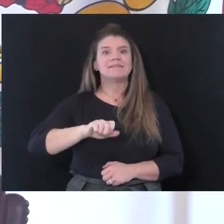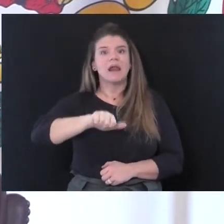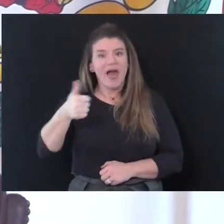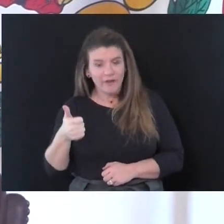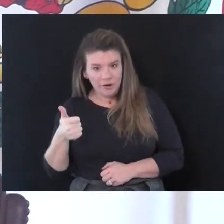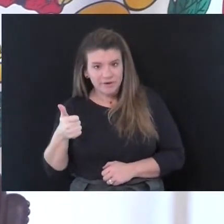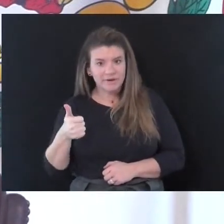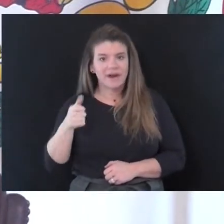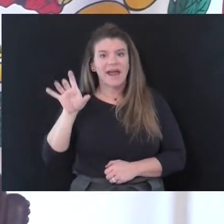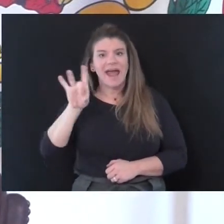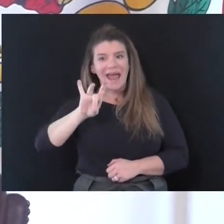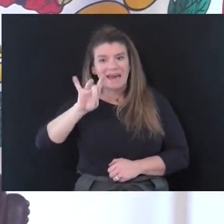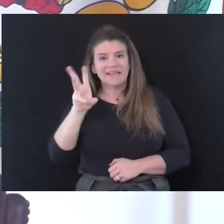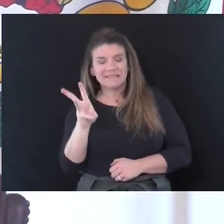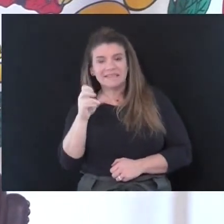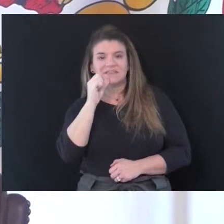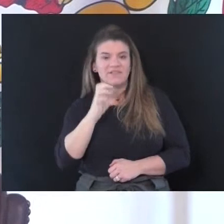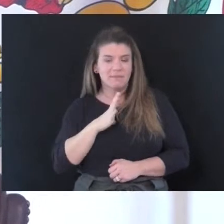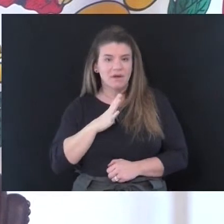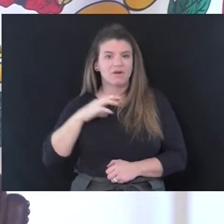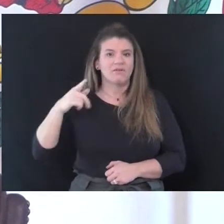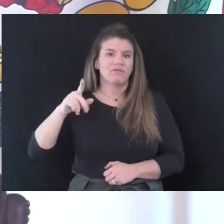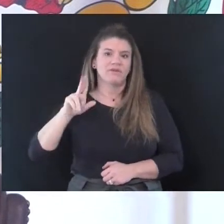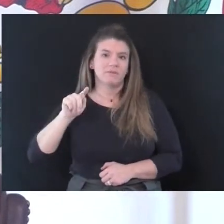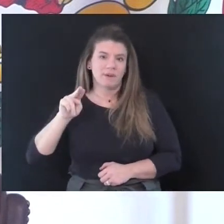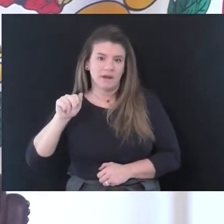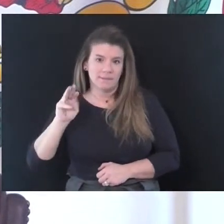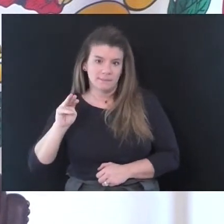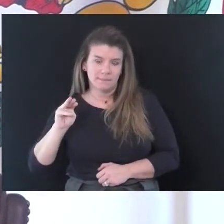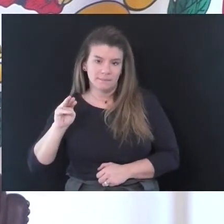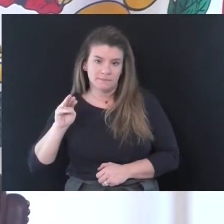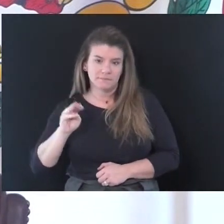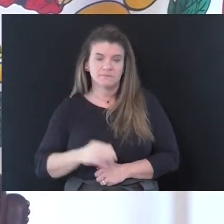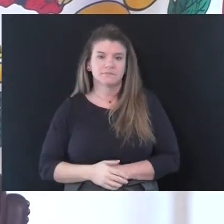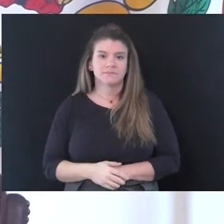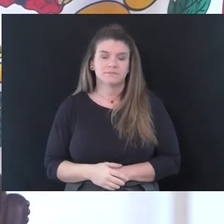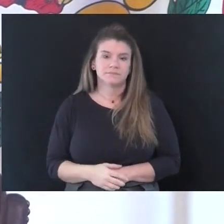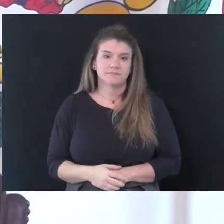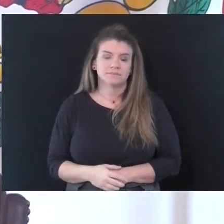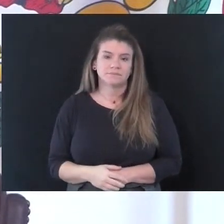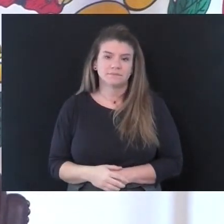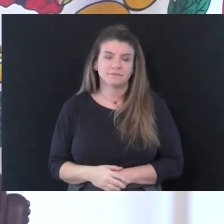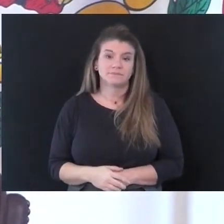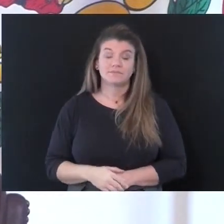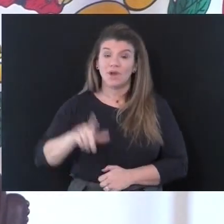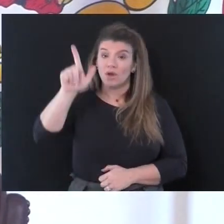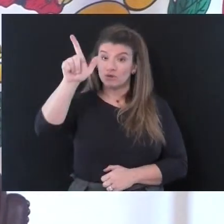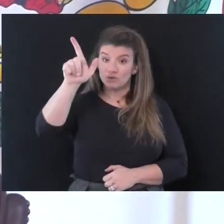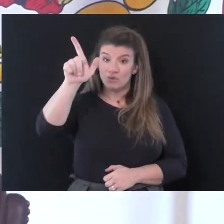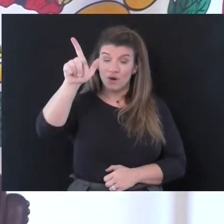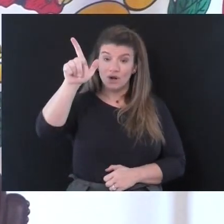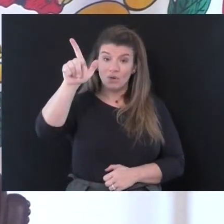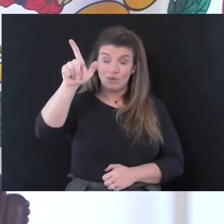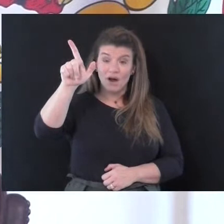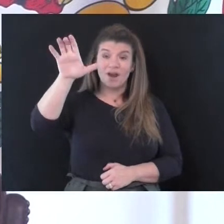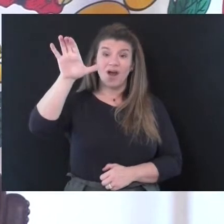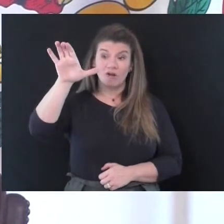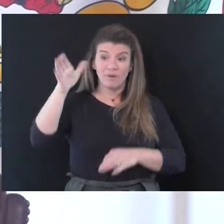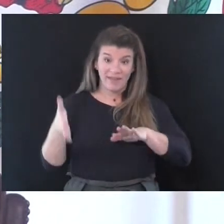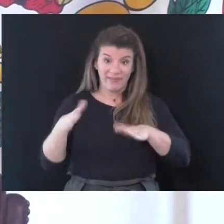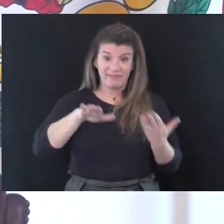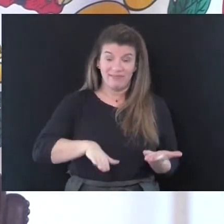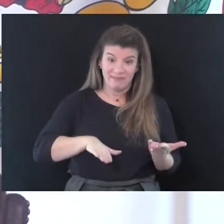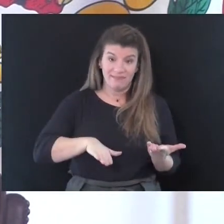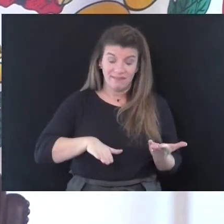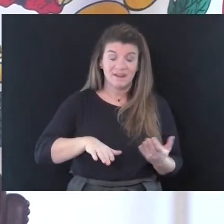another 86-year-old female from Putnam County. Our 2,100th death in West